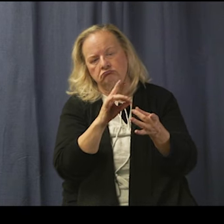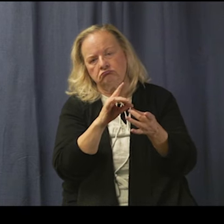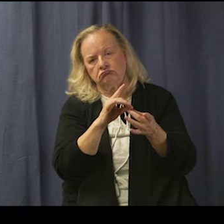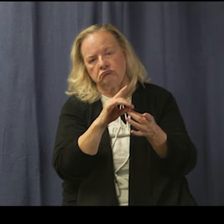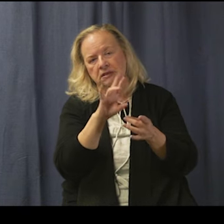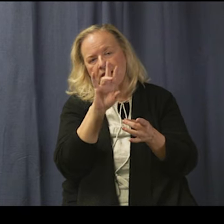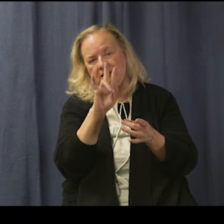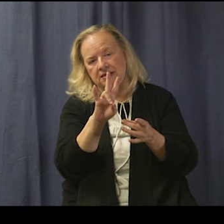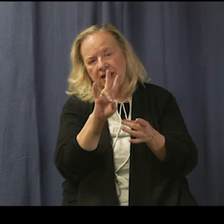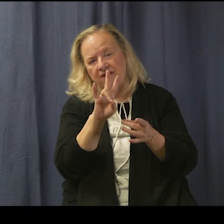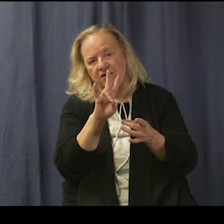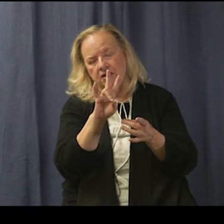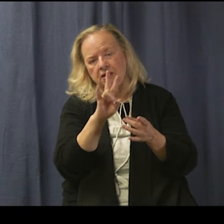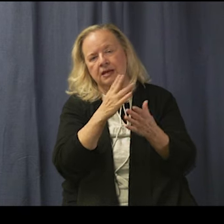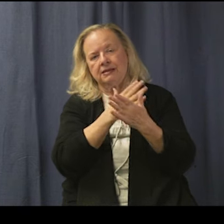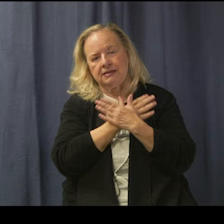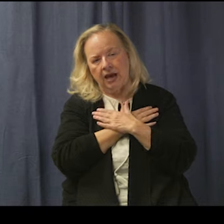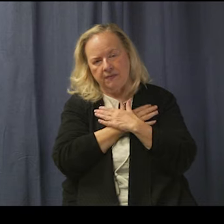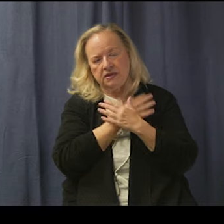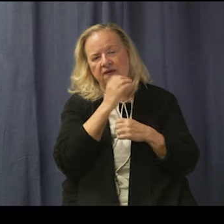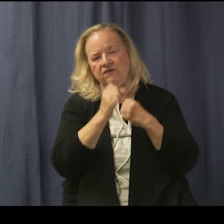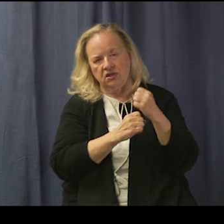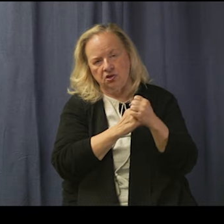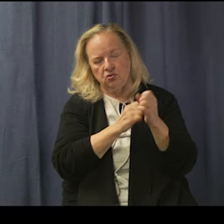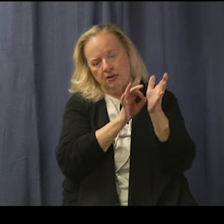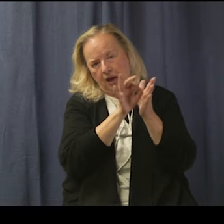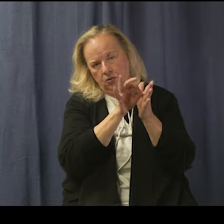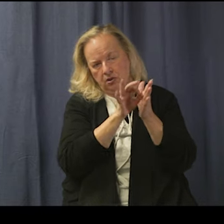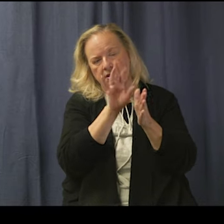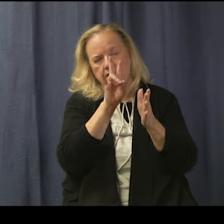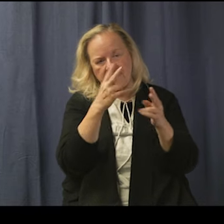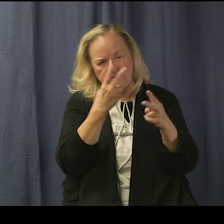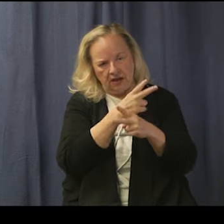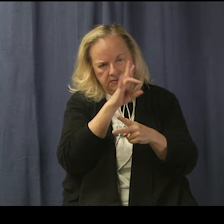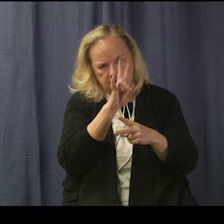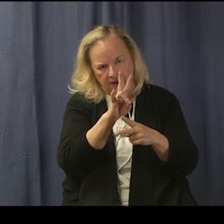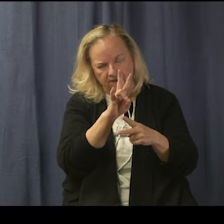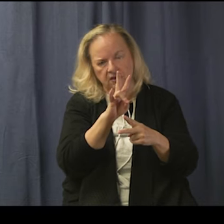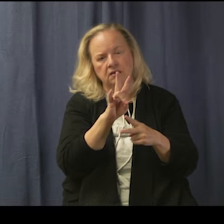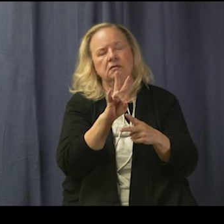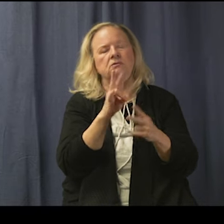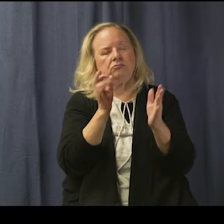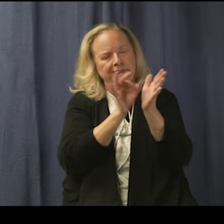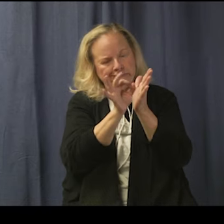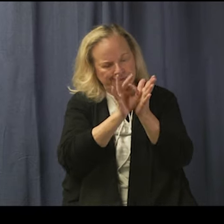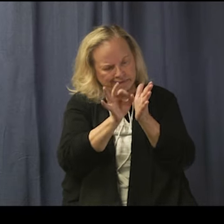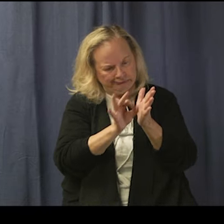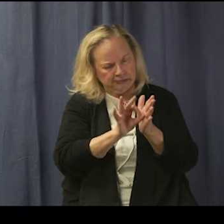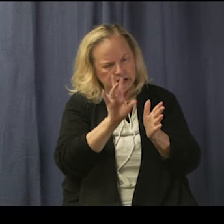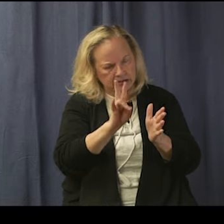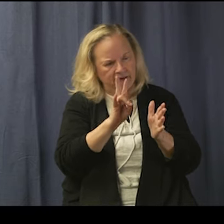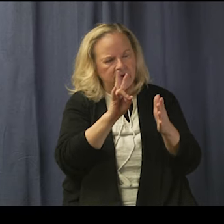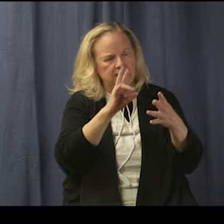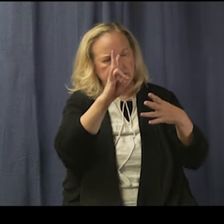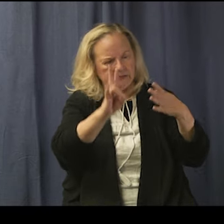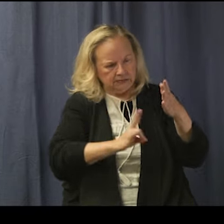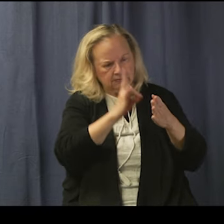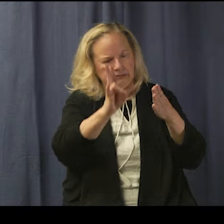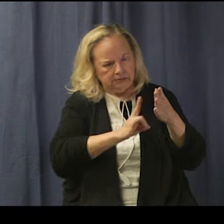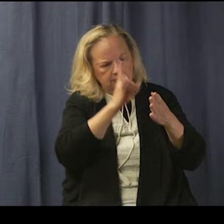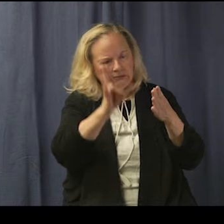seven Sabbaths of years are to be numbered for you. Seven times 7 years, the days of seven Sabbath of years, which comes